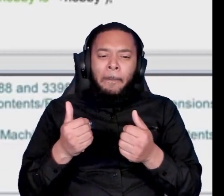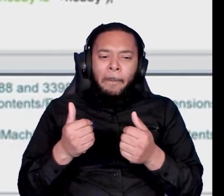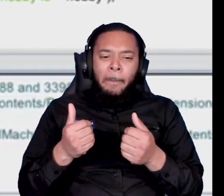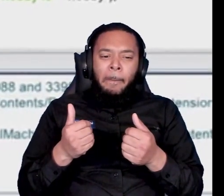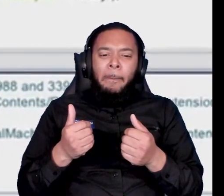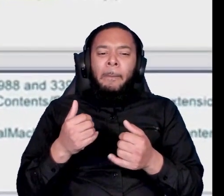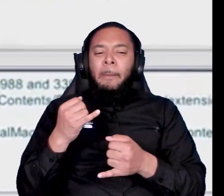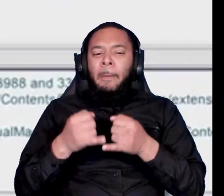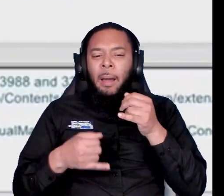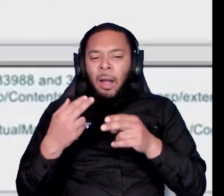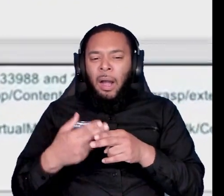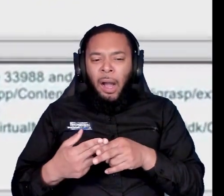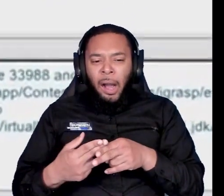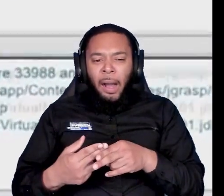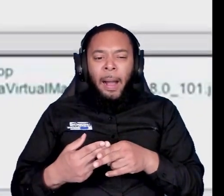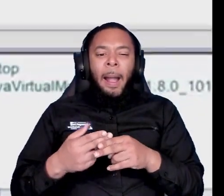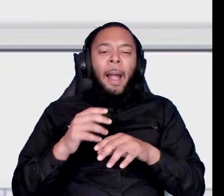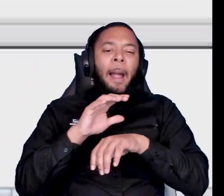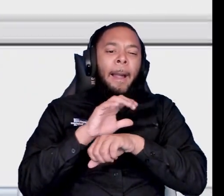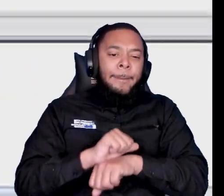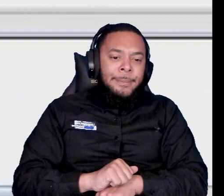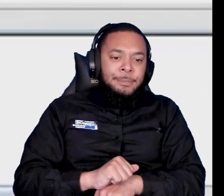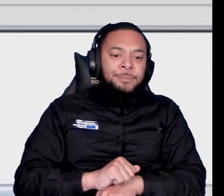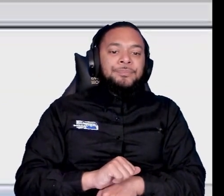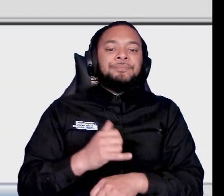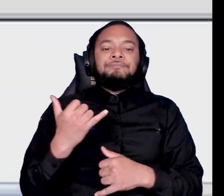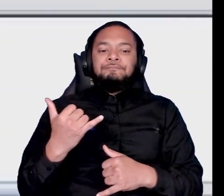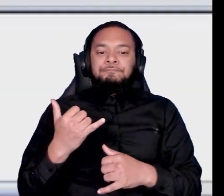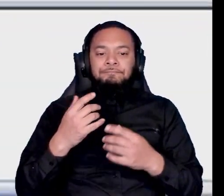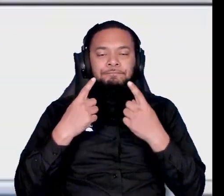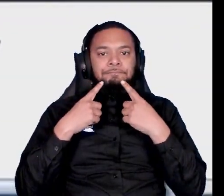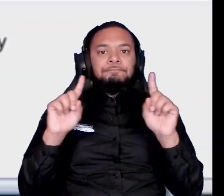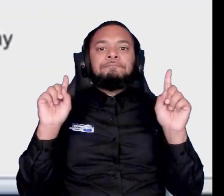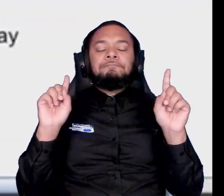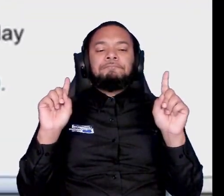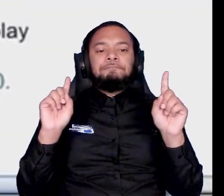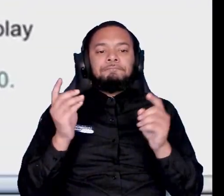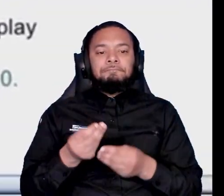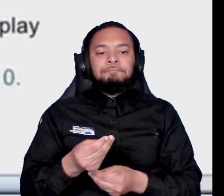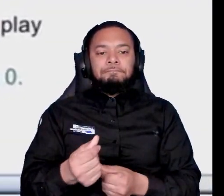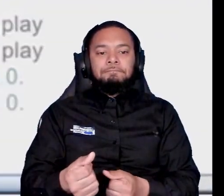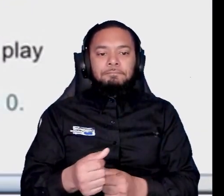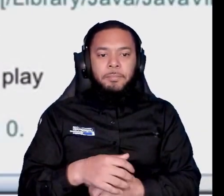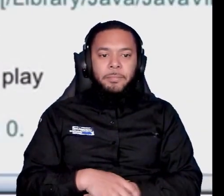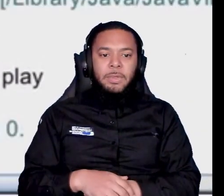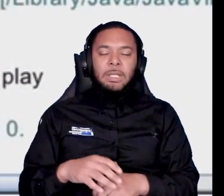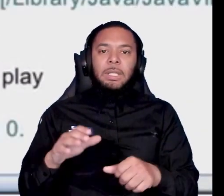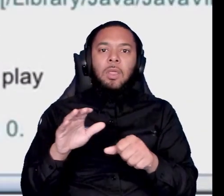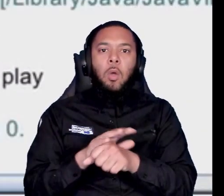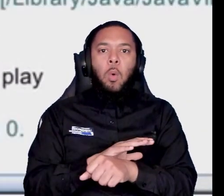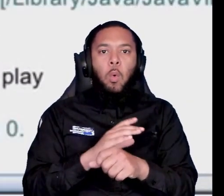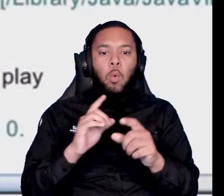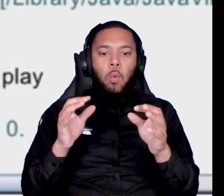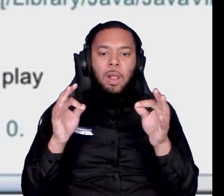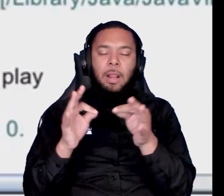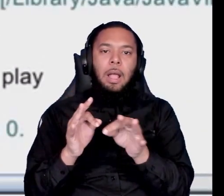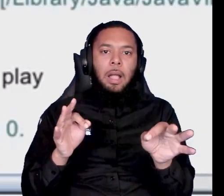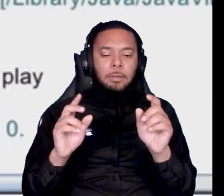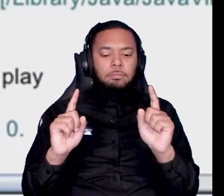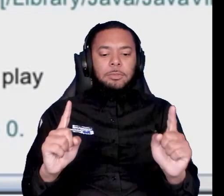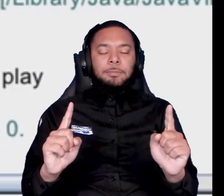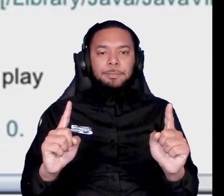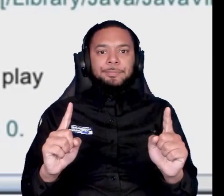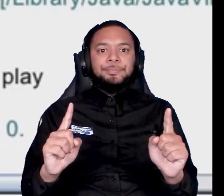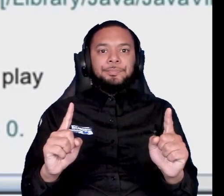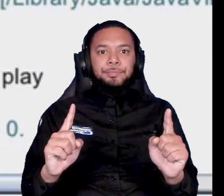name and a hobby, and it works just the way that I wanted it to. It took that whole line. If you look down